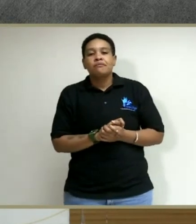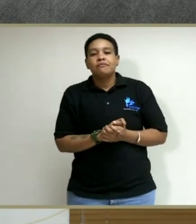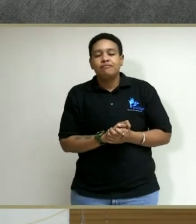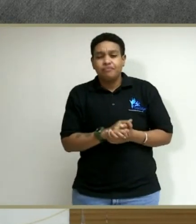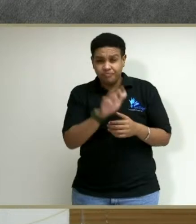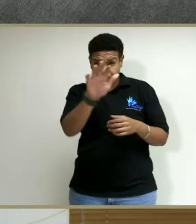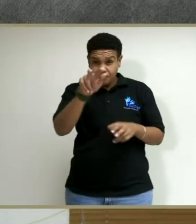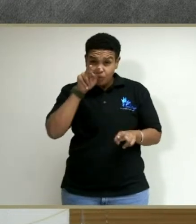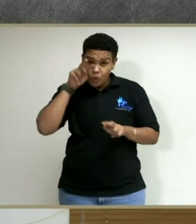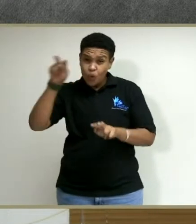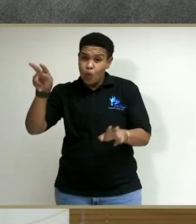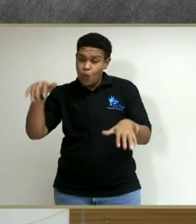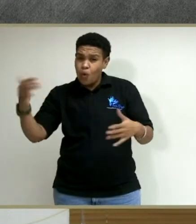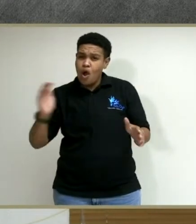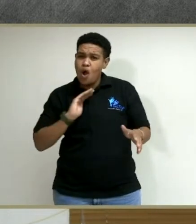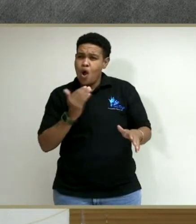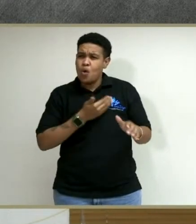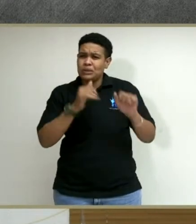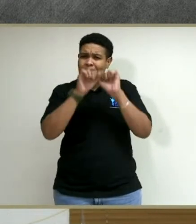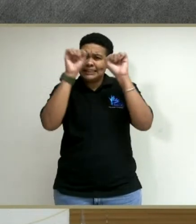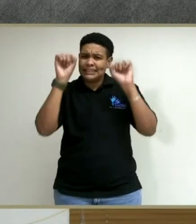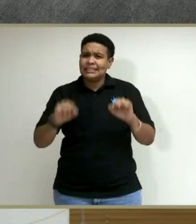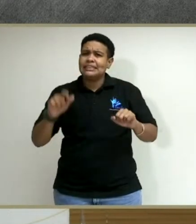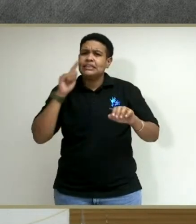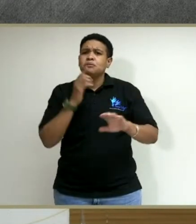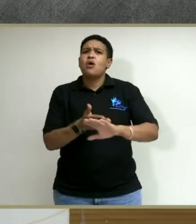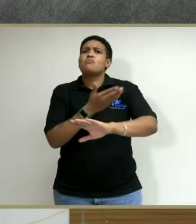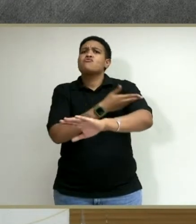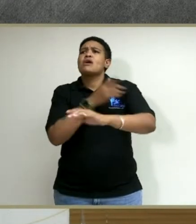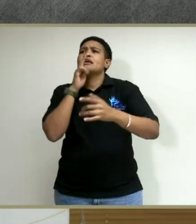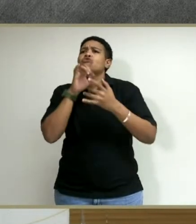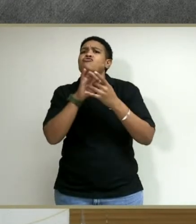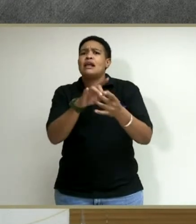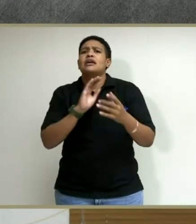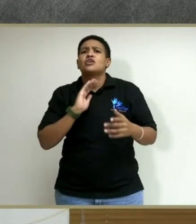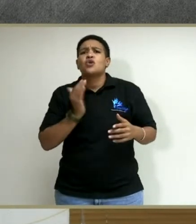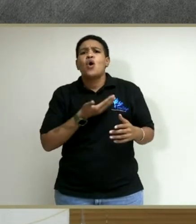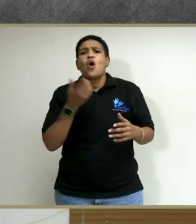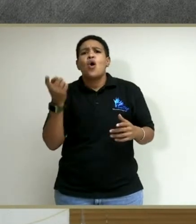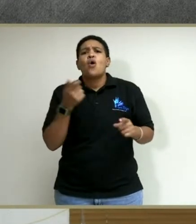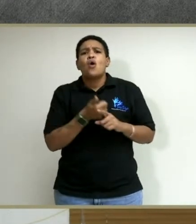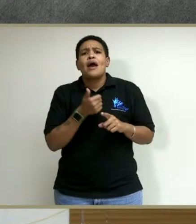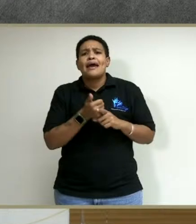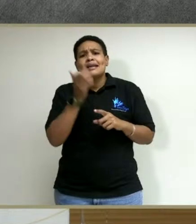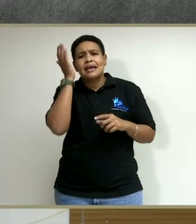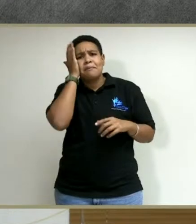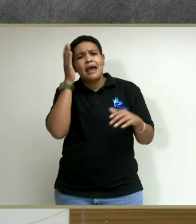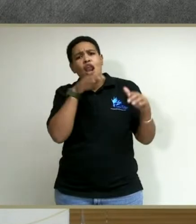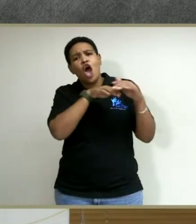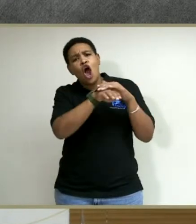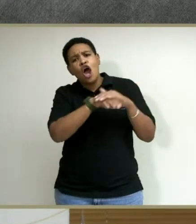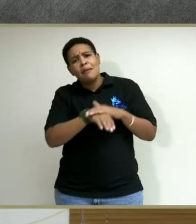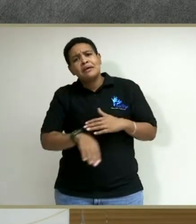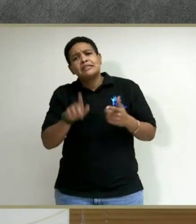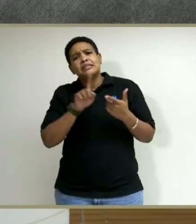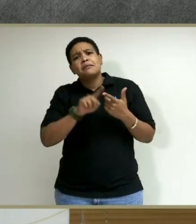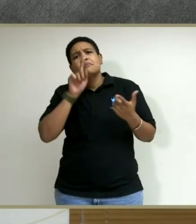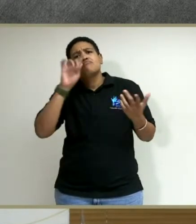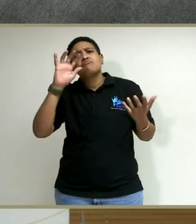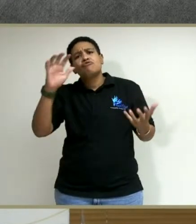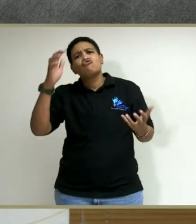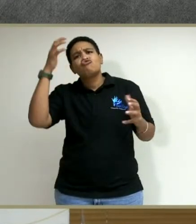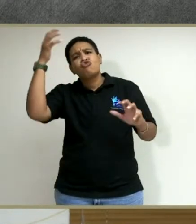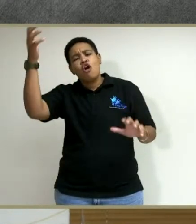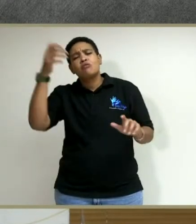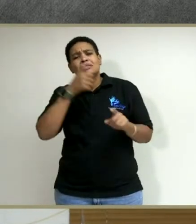When we look at our system of grading in terms of the bed occupancy and the disruption